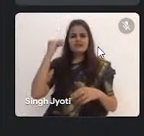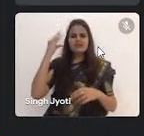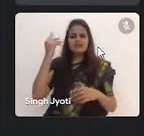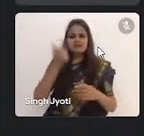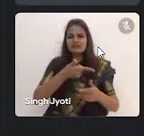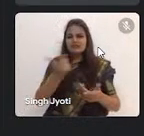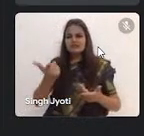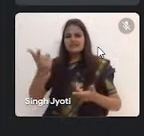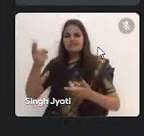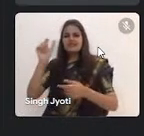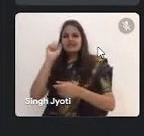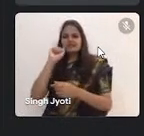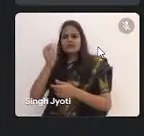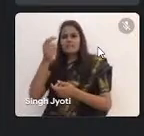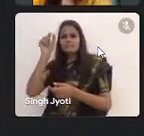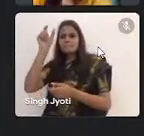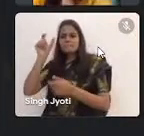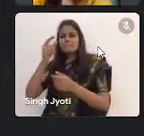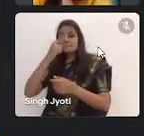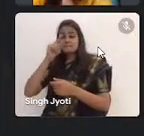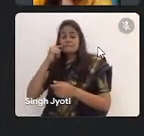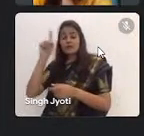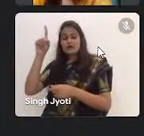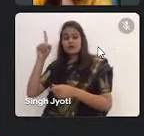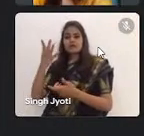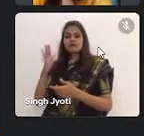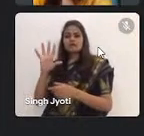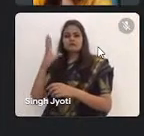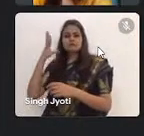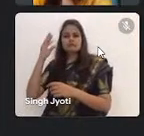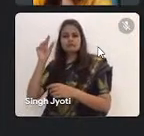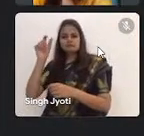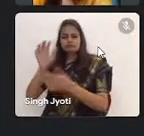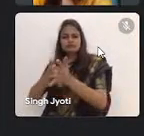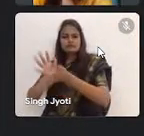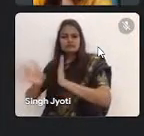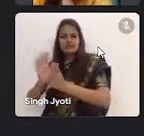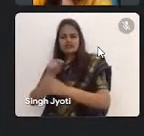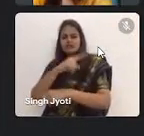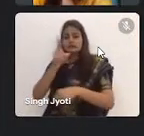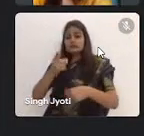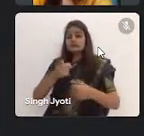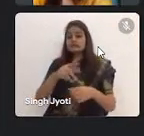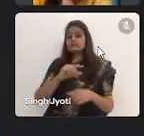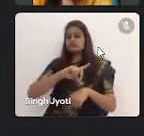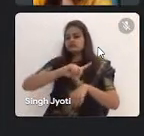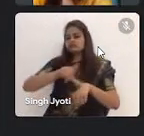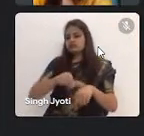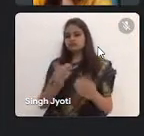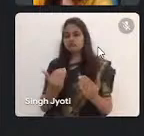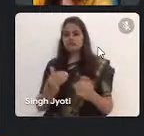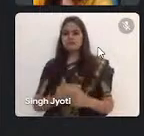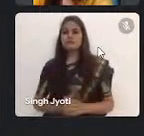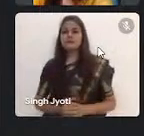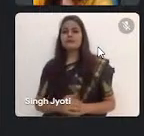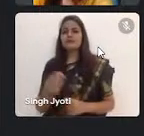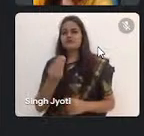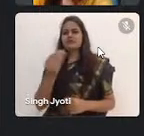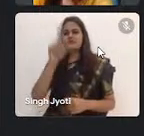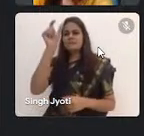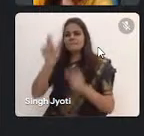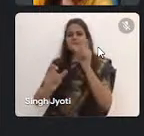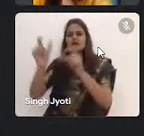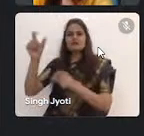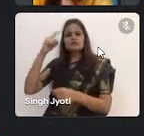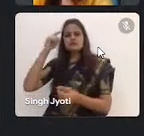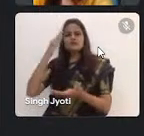a typical age. But for deaf children, sometimes because people believe they should only